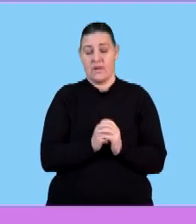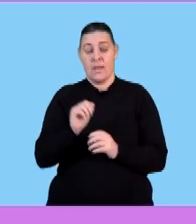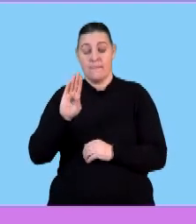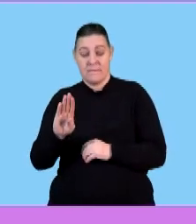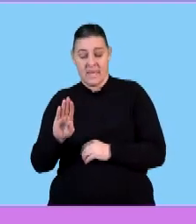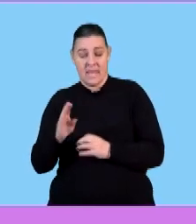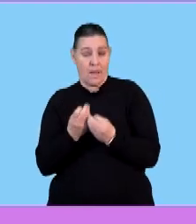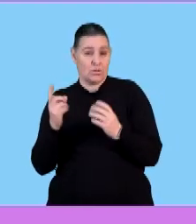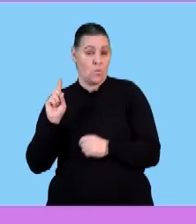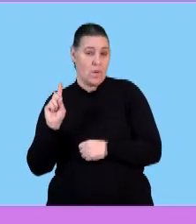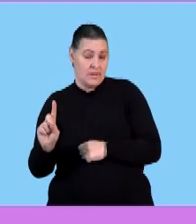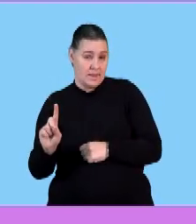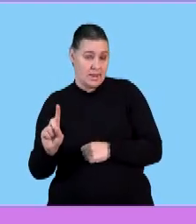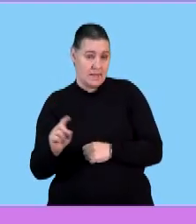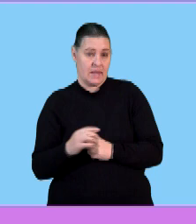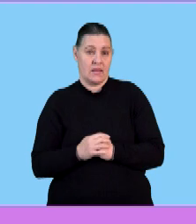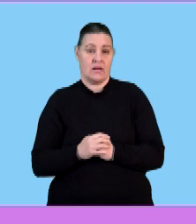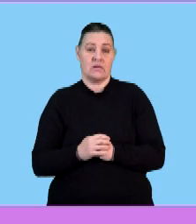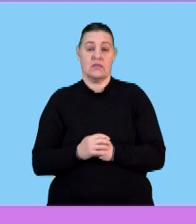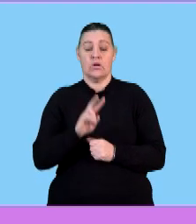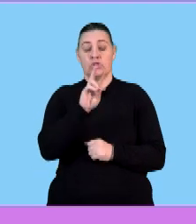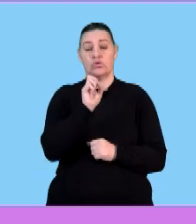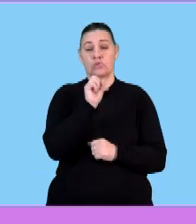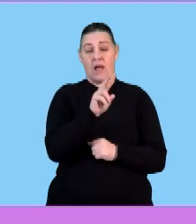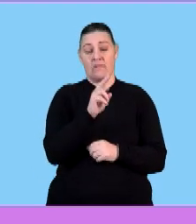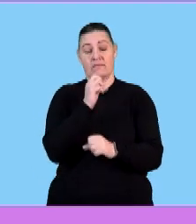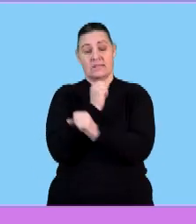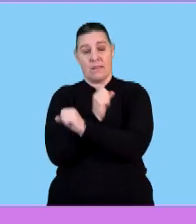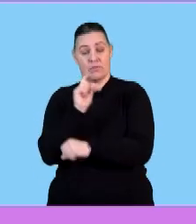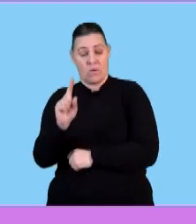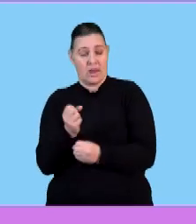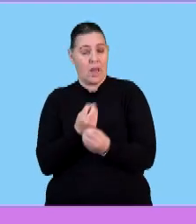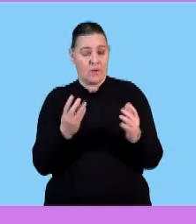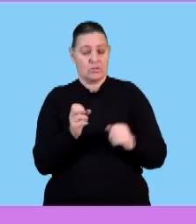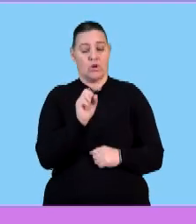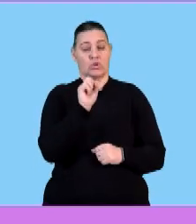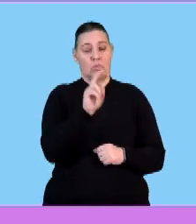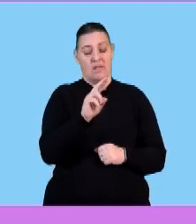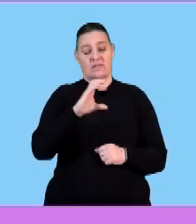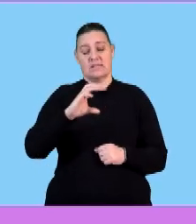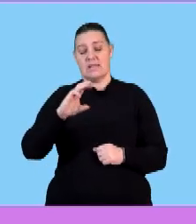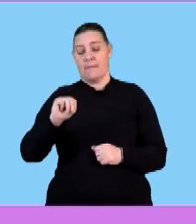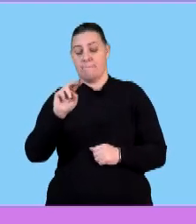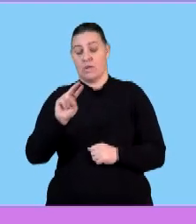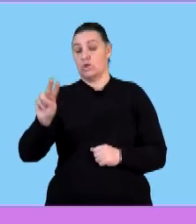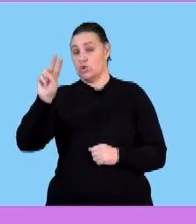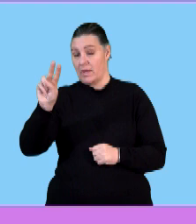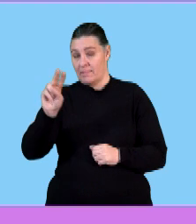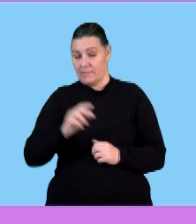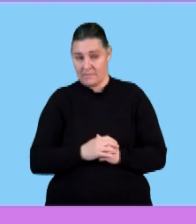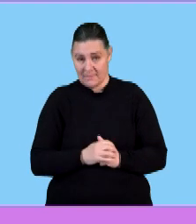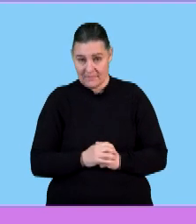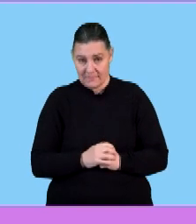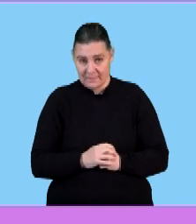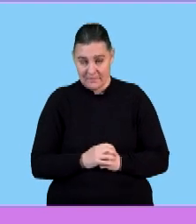They tell me that the breadth is 1. And 12 times 1, that's 12 centimeters with